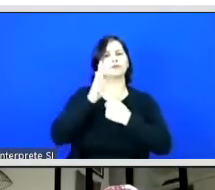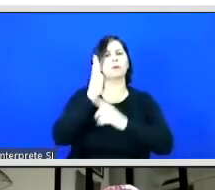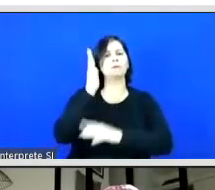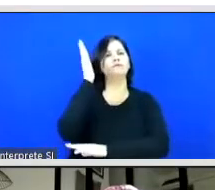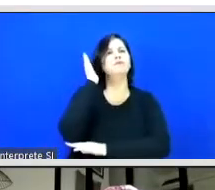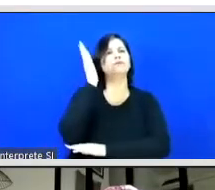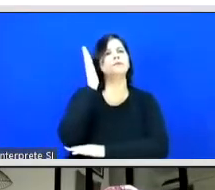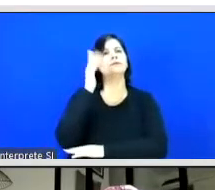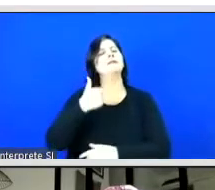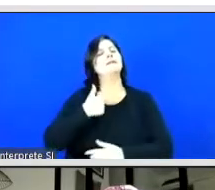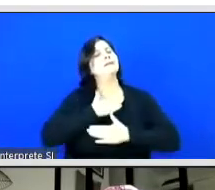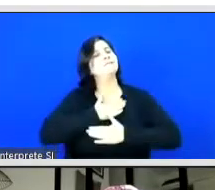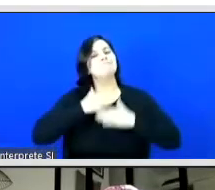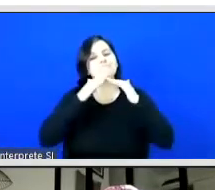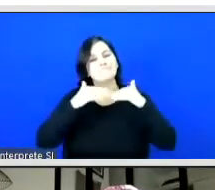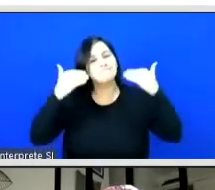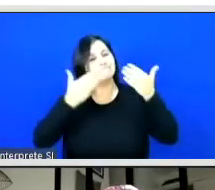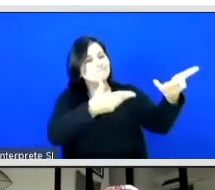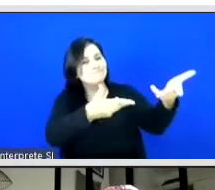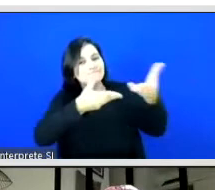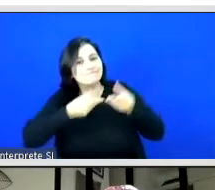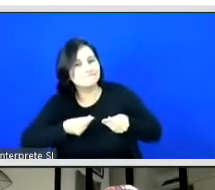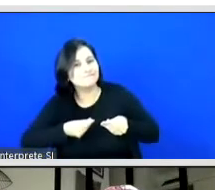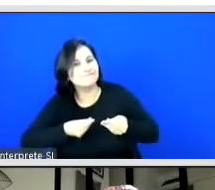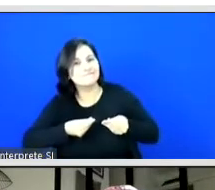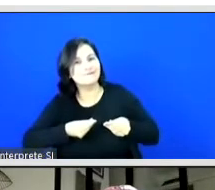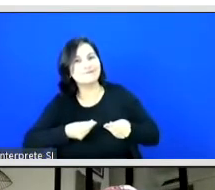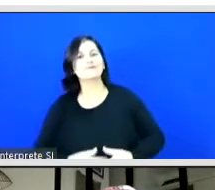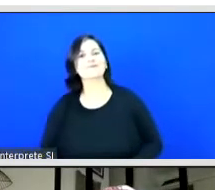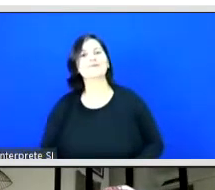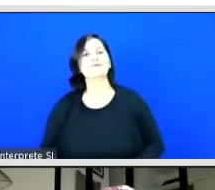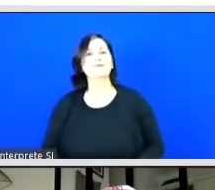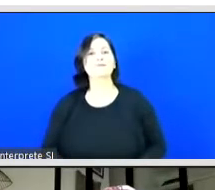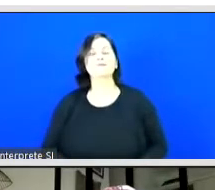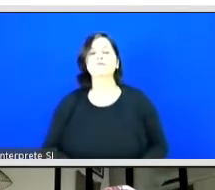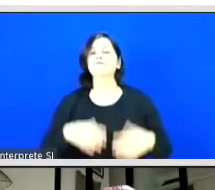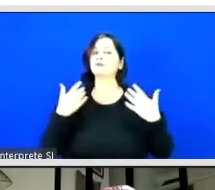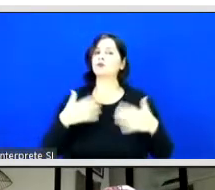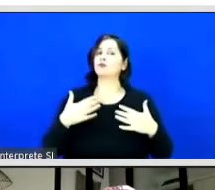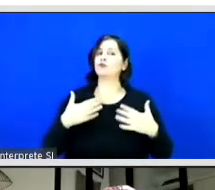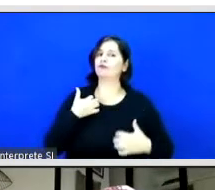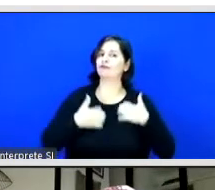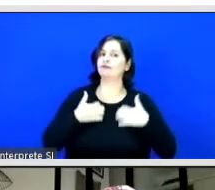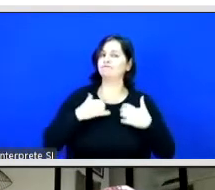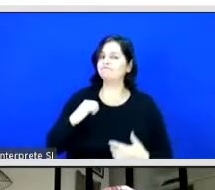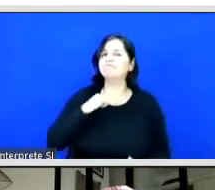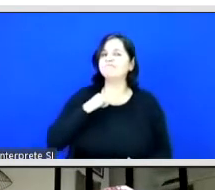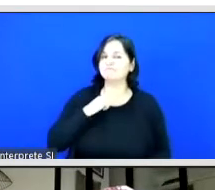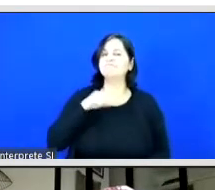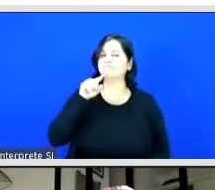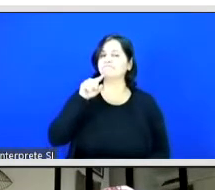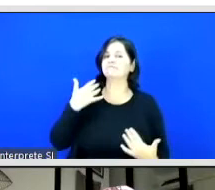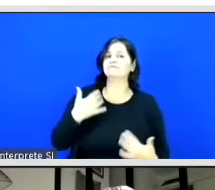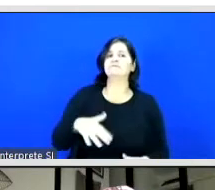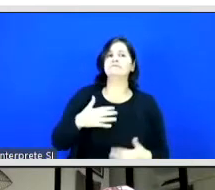very honored to have you in the panel. So from the point of view of the policymaker, same